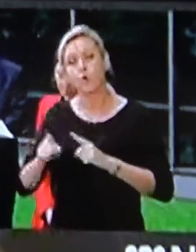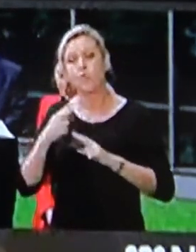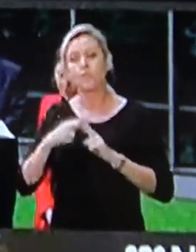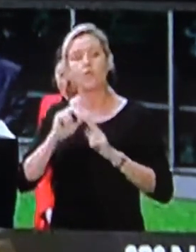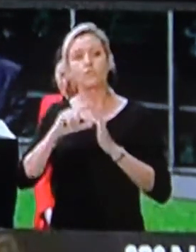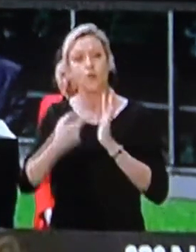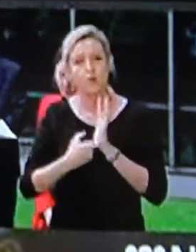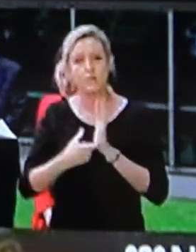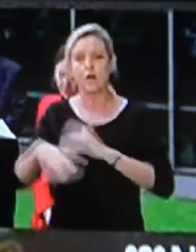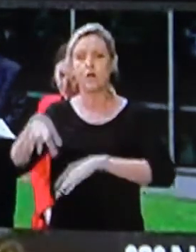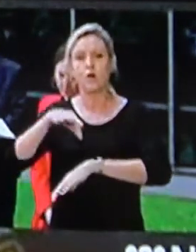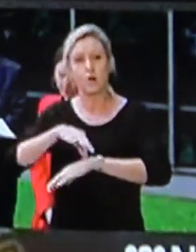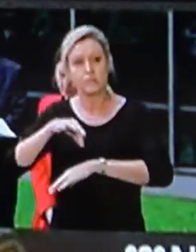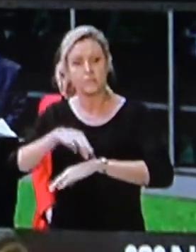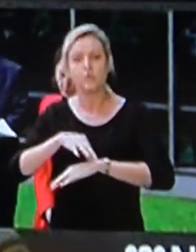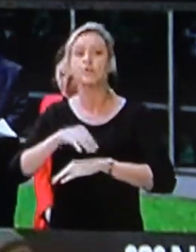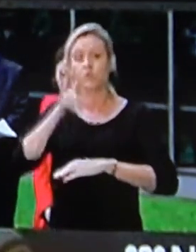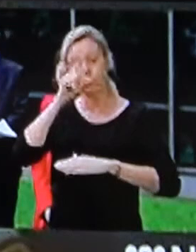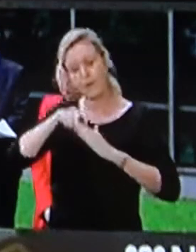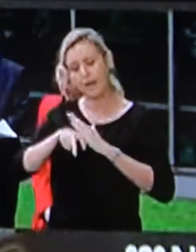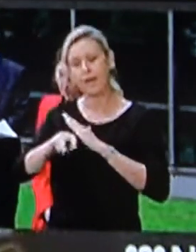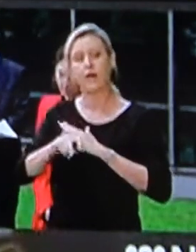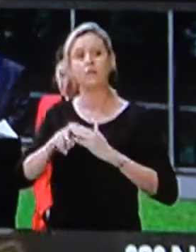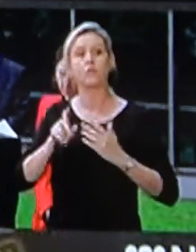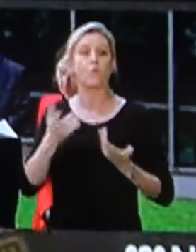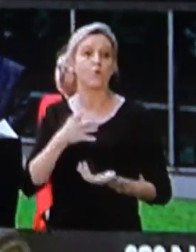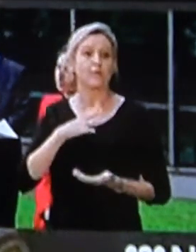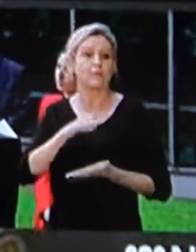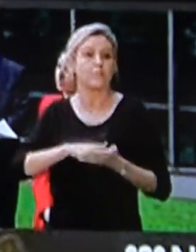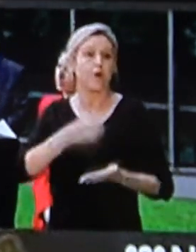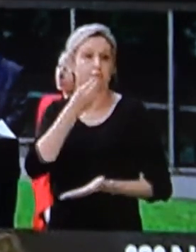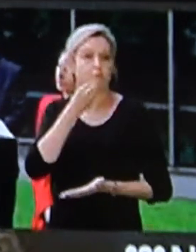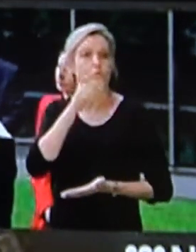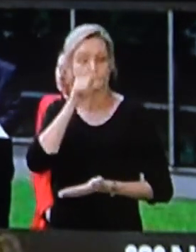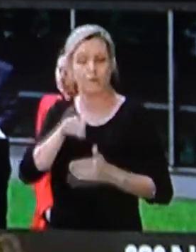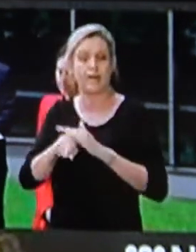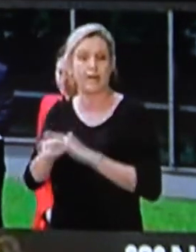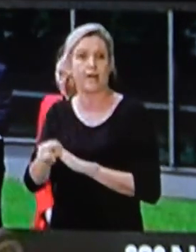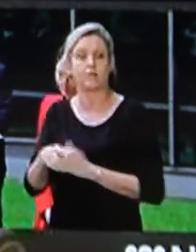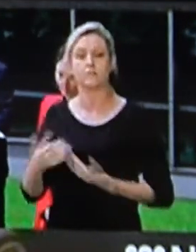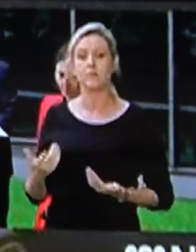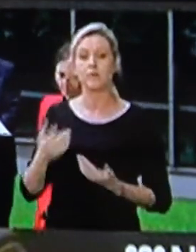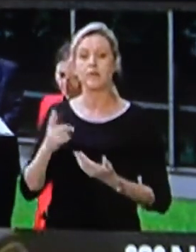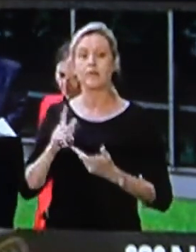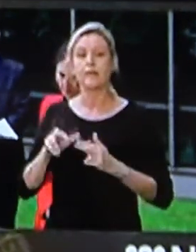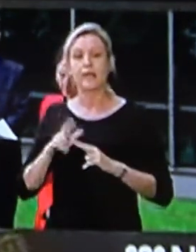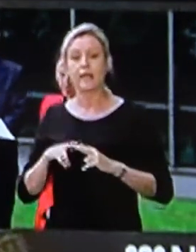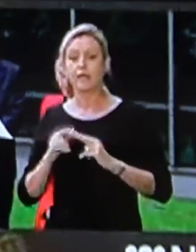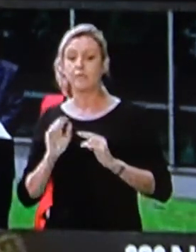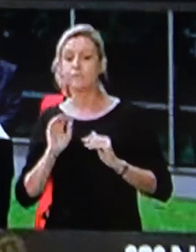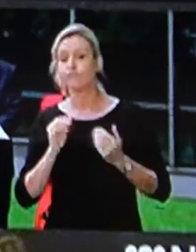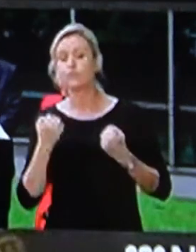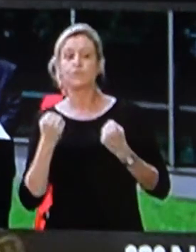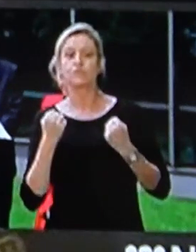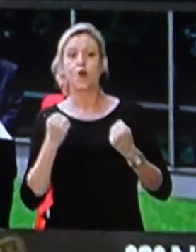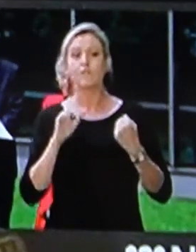your hospital, you can leave. If you need food, you can leave. If you're driving home and you need a takeaway coffee, there's nothing